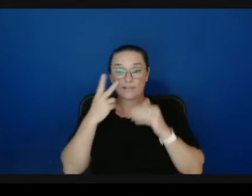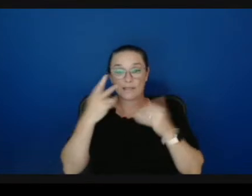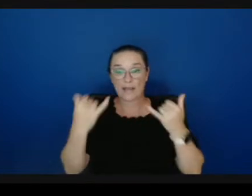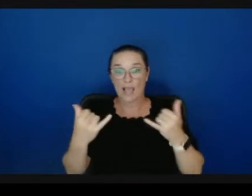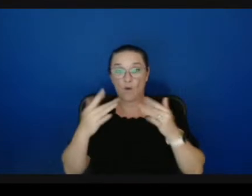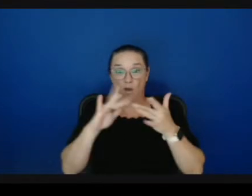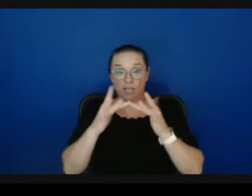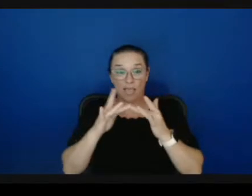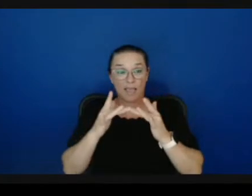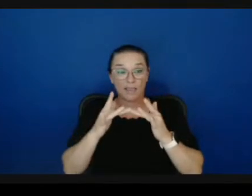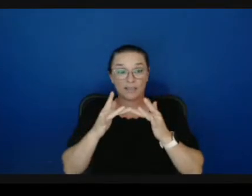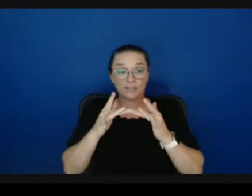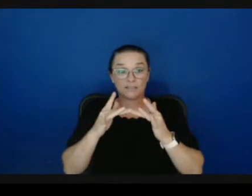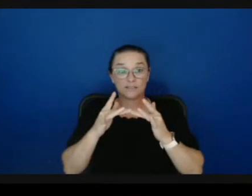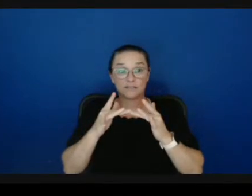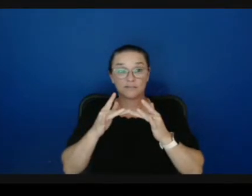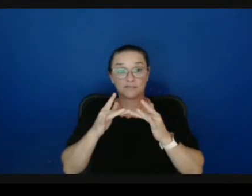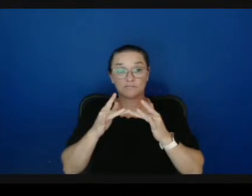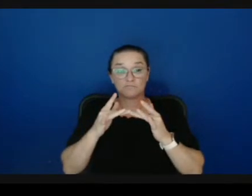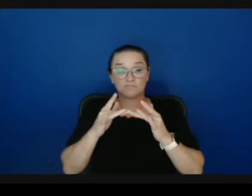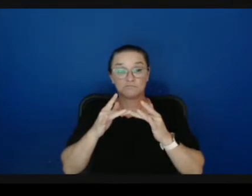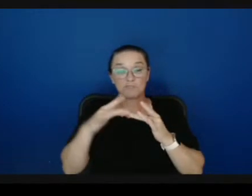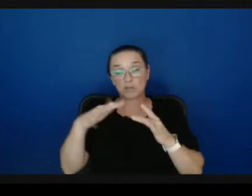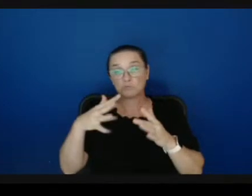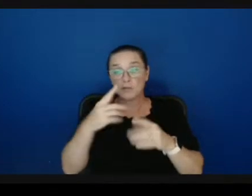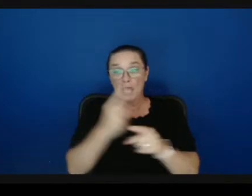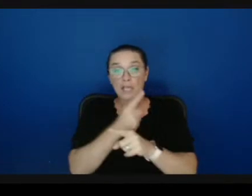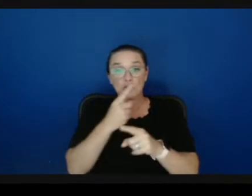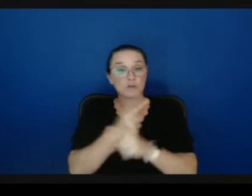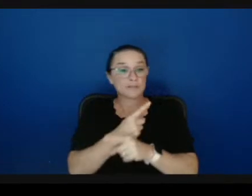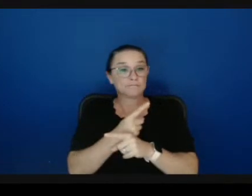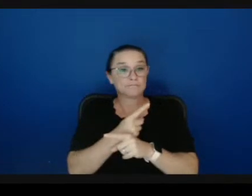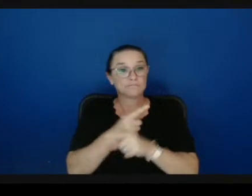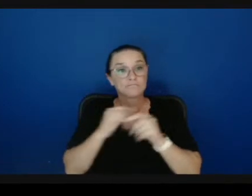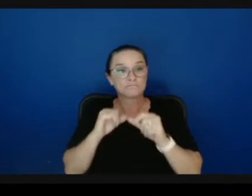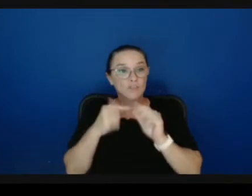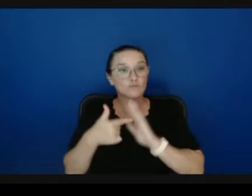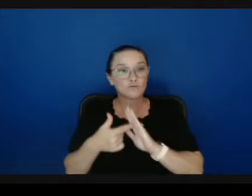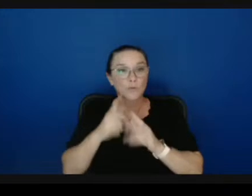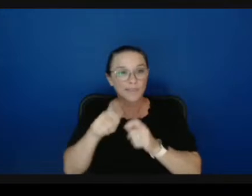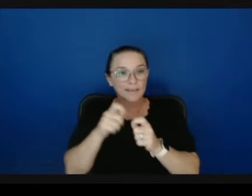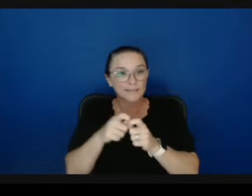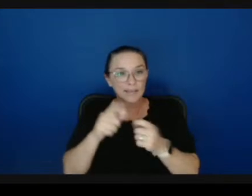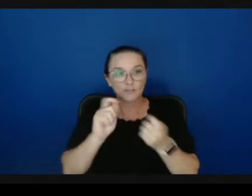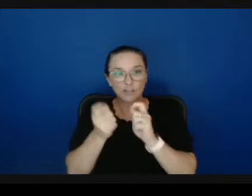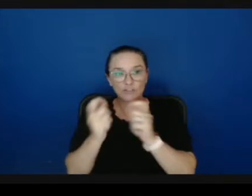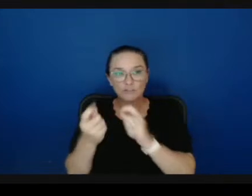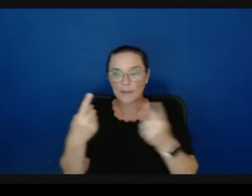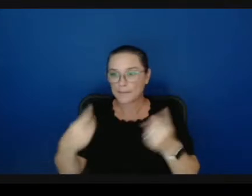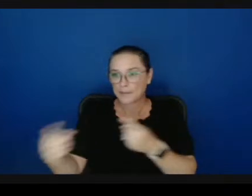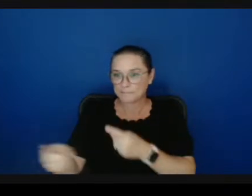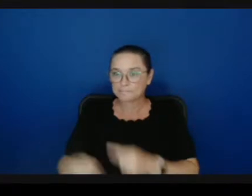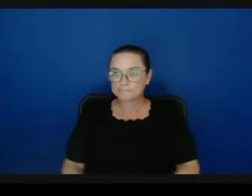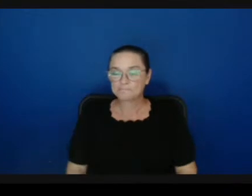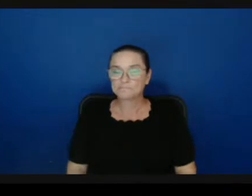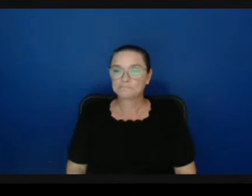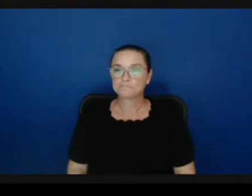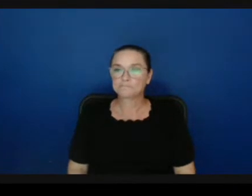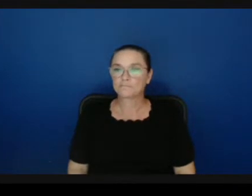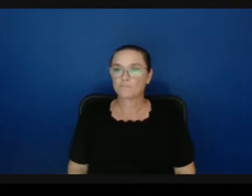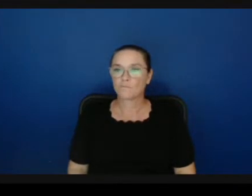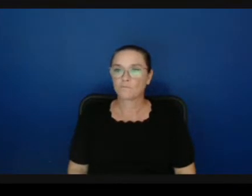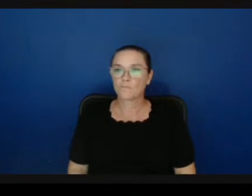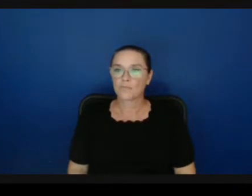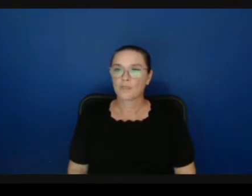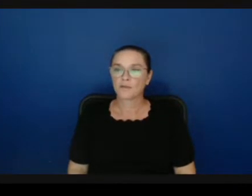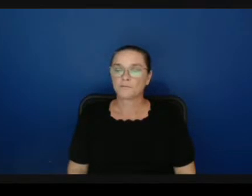is fairly accurate and indicating the actual changes happening on the ground there. So there's